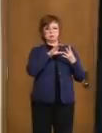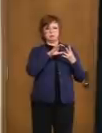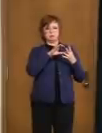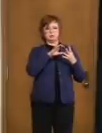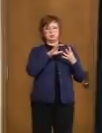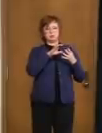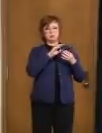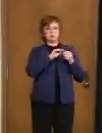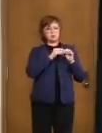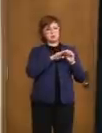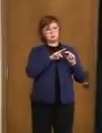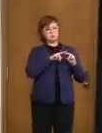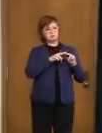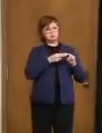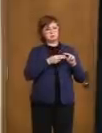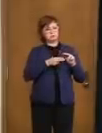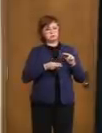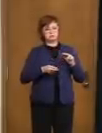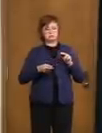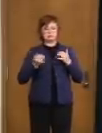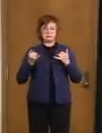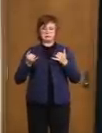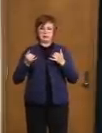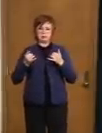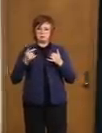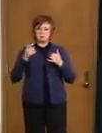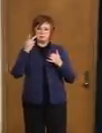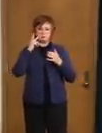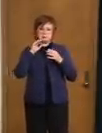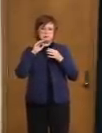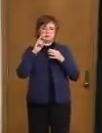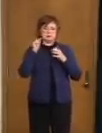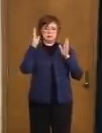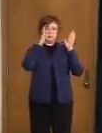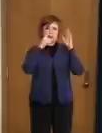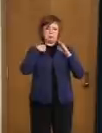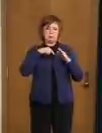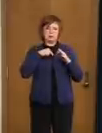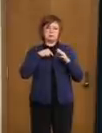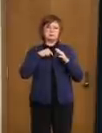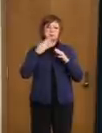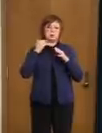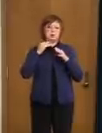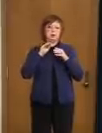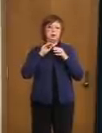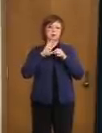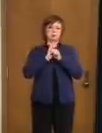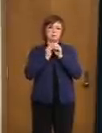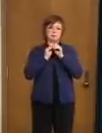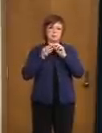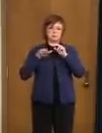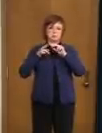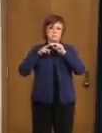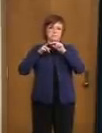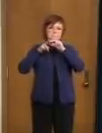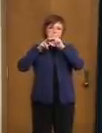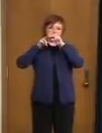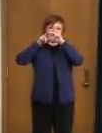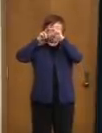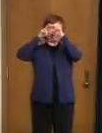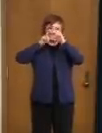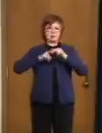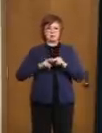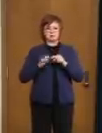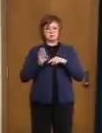where the concern is rising, and where we will end up over the next 2